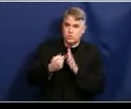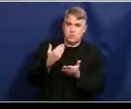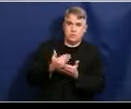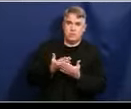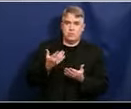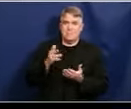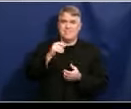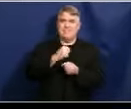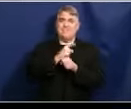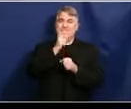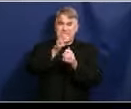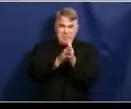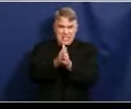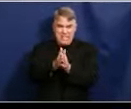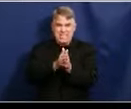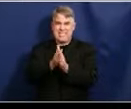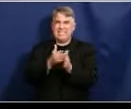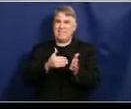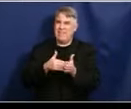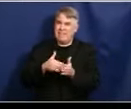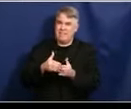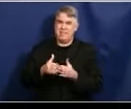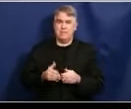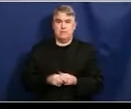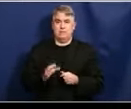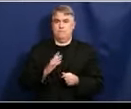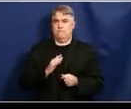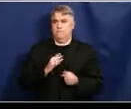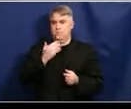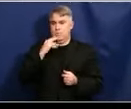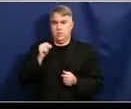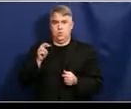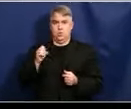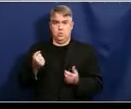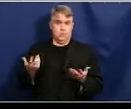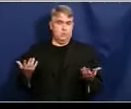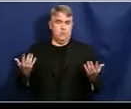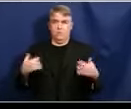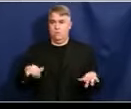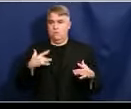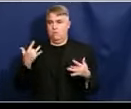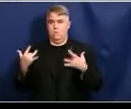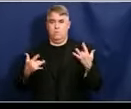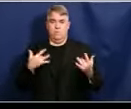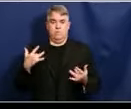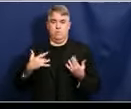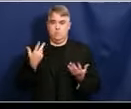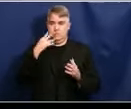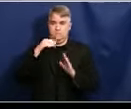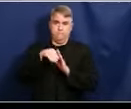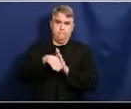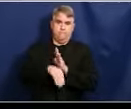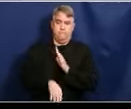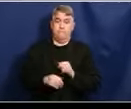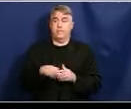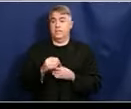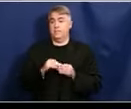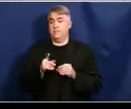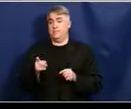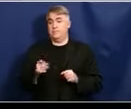your hands. So that indeed is good news. If we go to the next slide, that slide